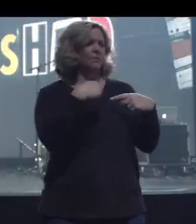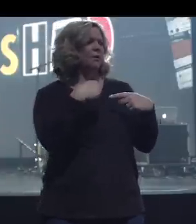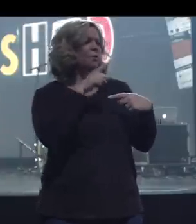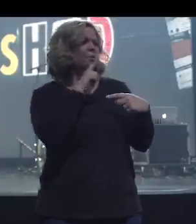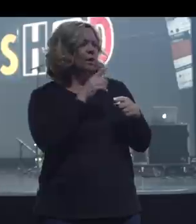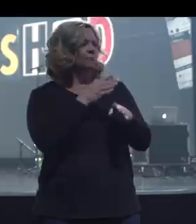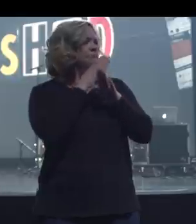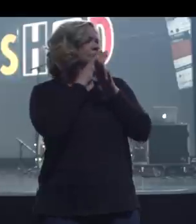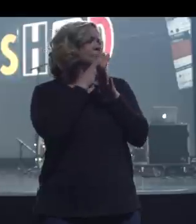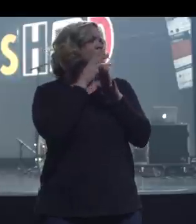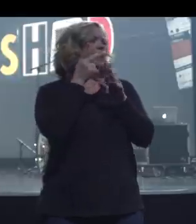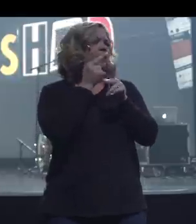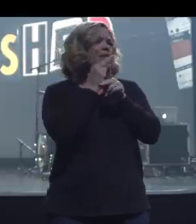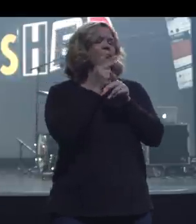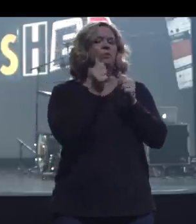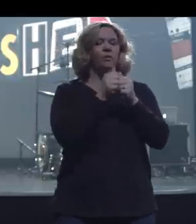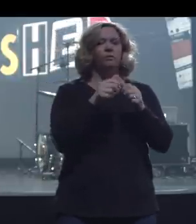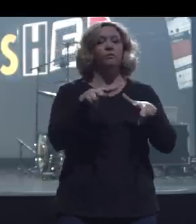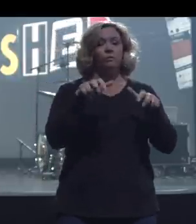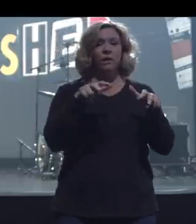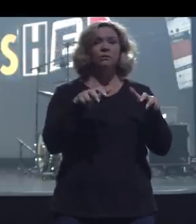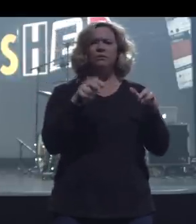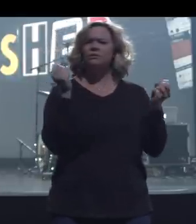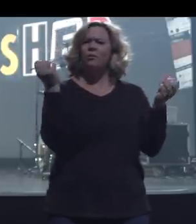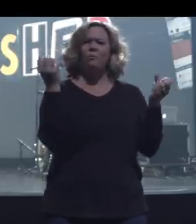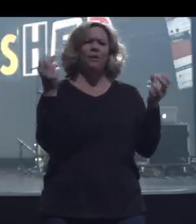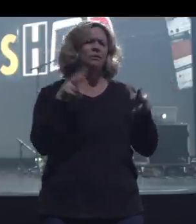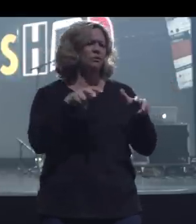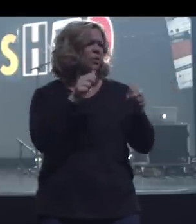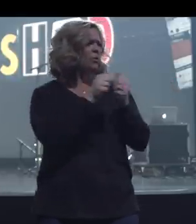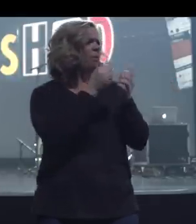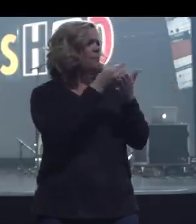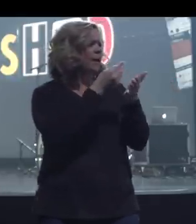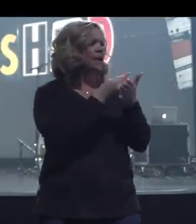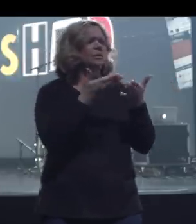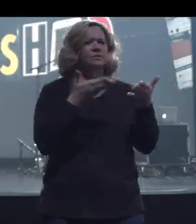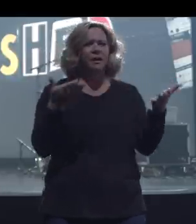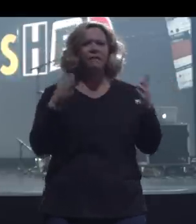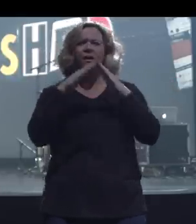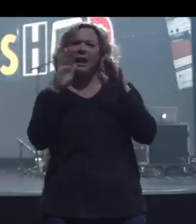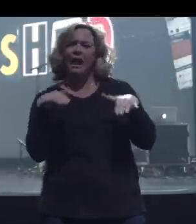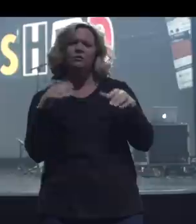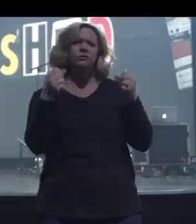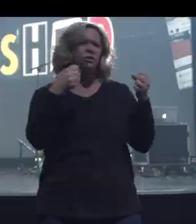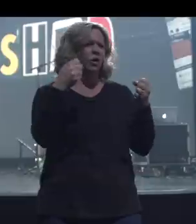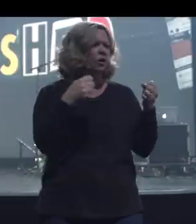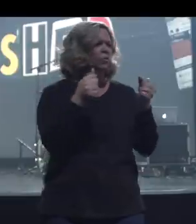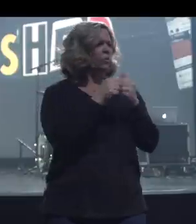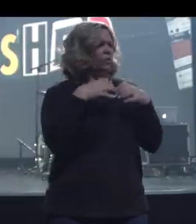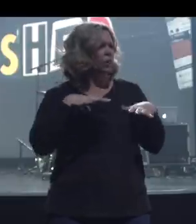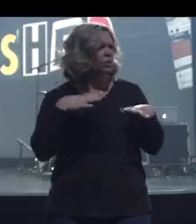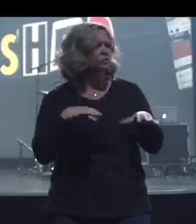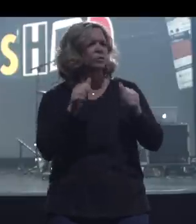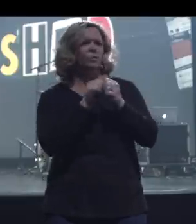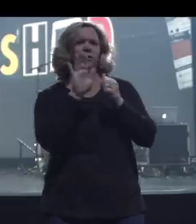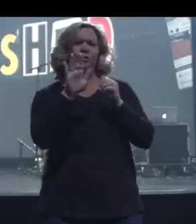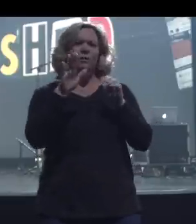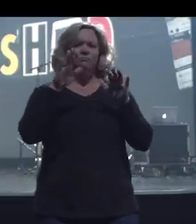all kinds of greed. There's all sorts of greed. There's greed with money, with stuff, with your house, with your car, with your clothes, with your